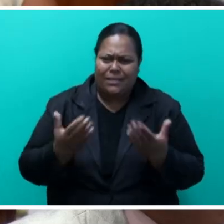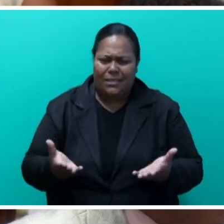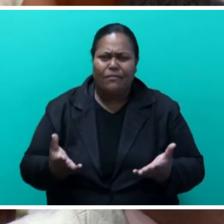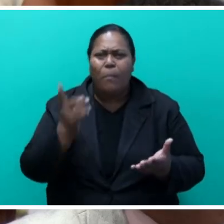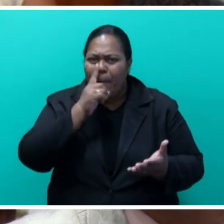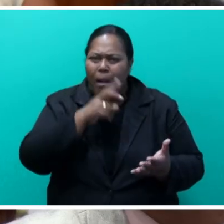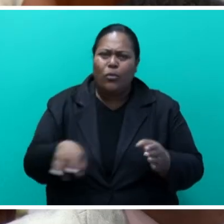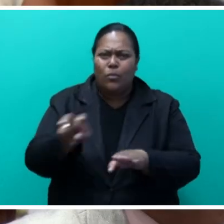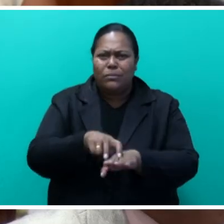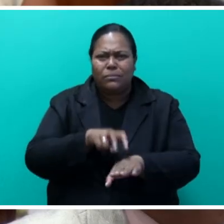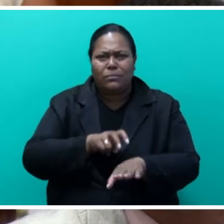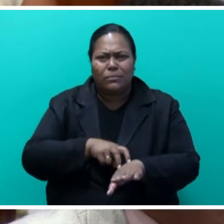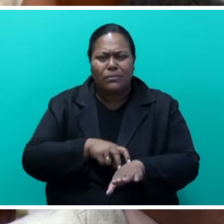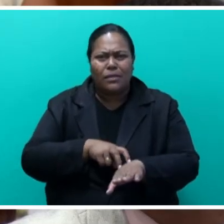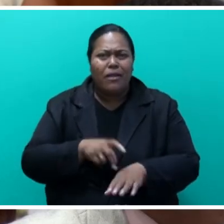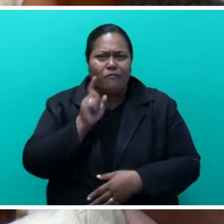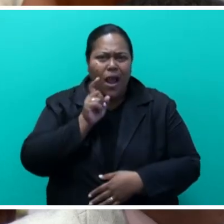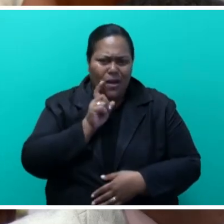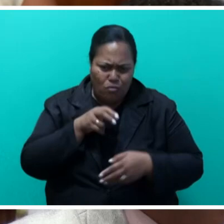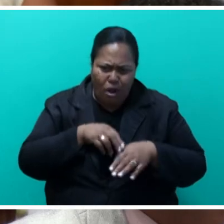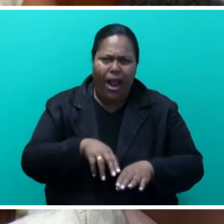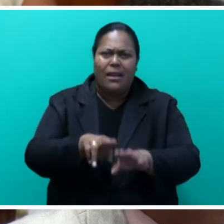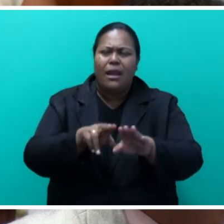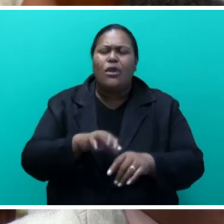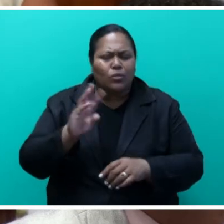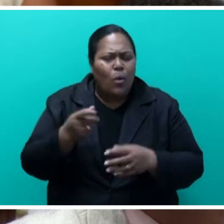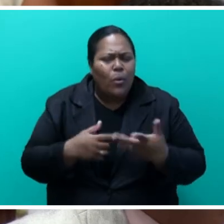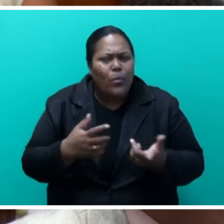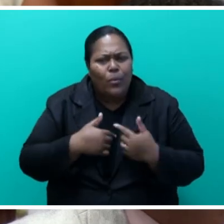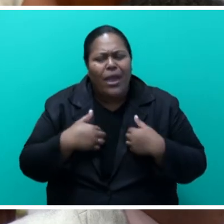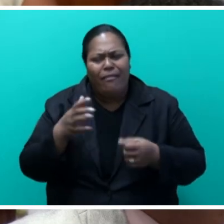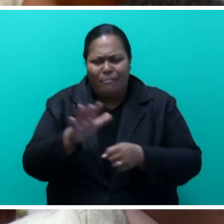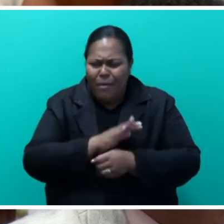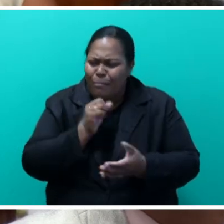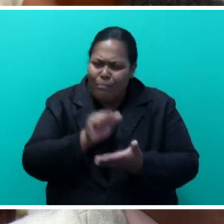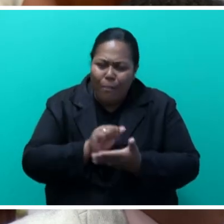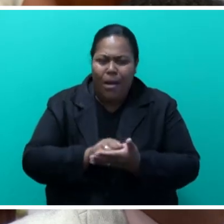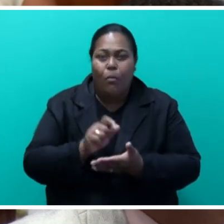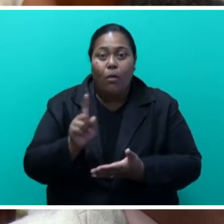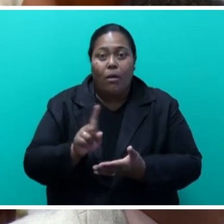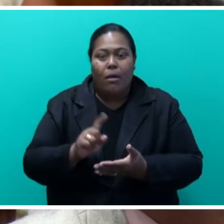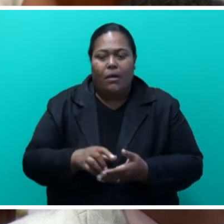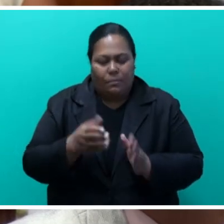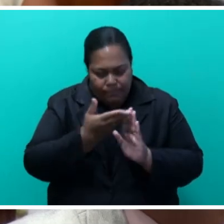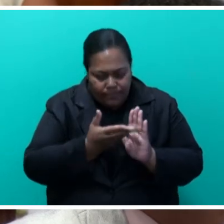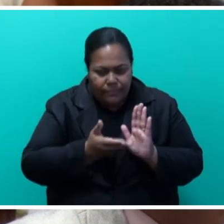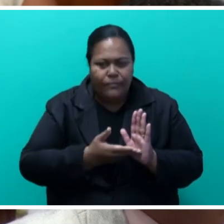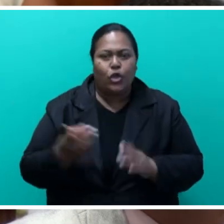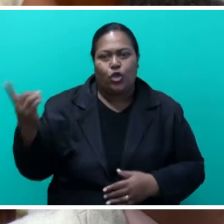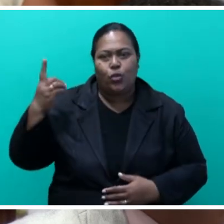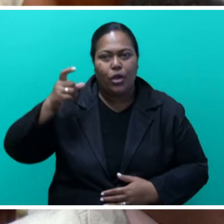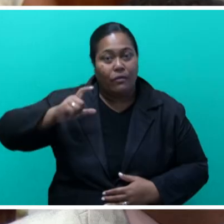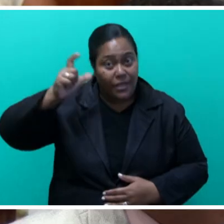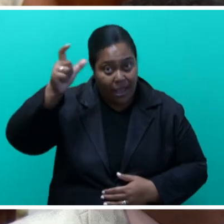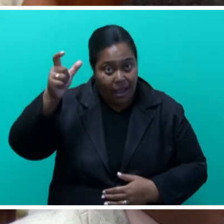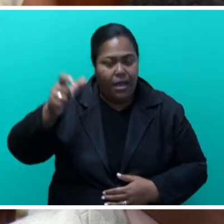sir, the Ministry has taken preventive measures to ensure that amusement ride owners, as part of their duty of care,